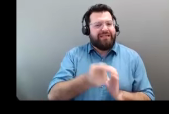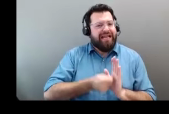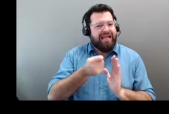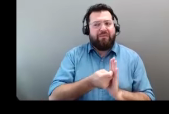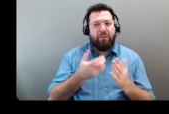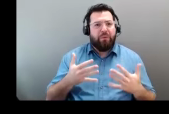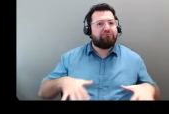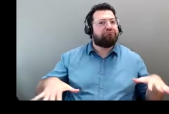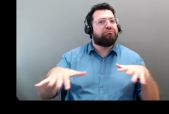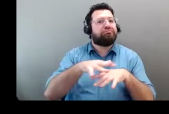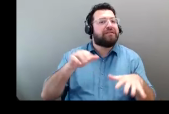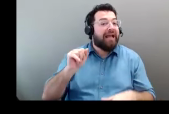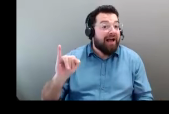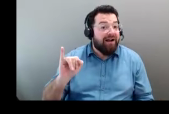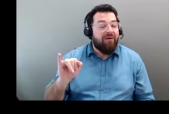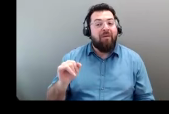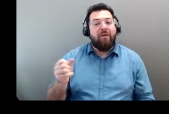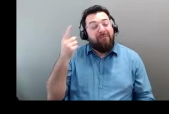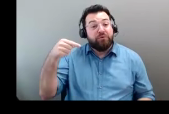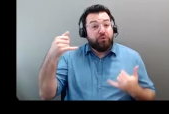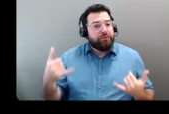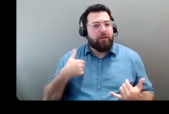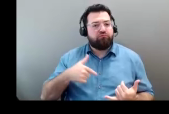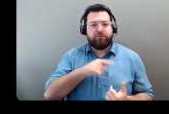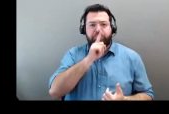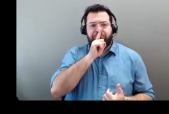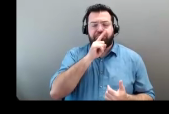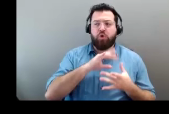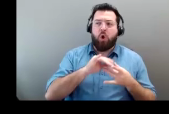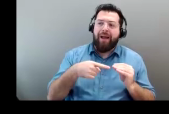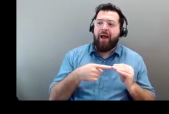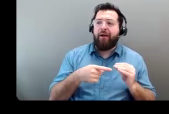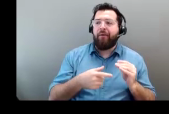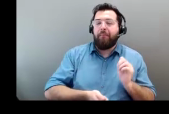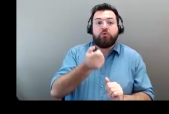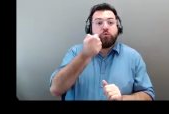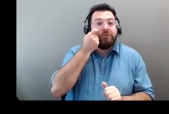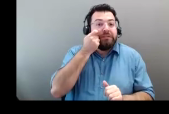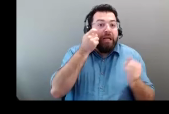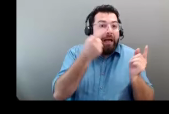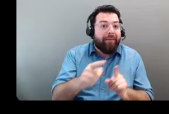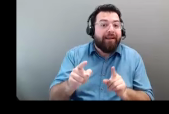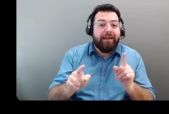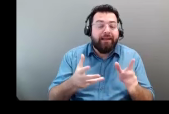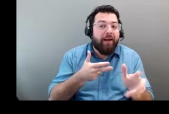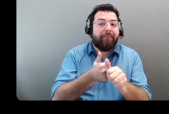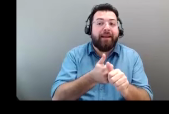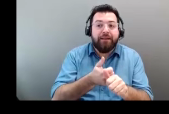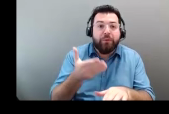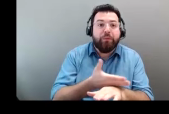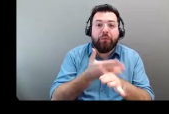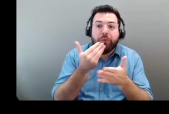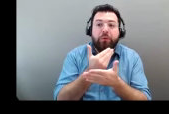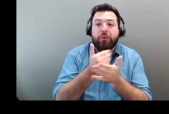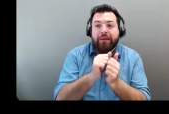mean, we're not going to today talk about the latest things that are happening, although, we're always interested